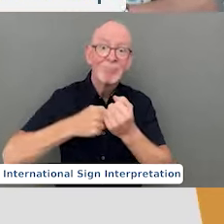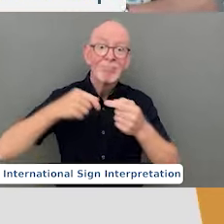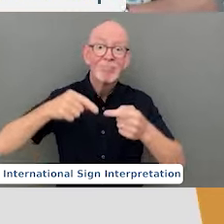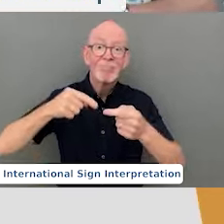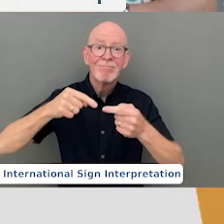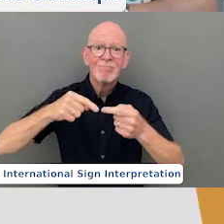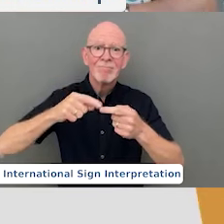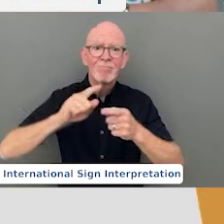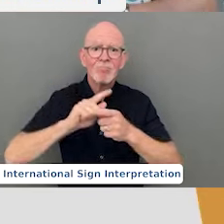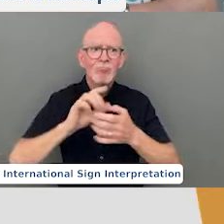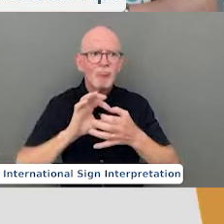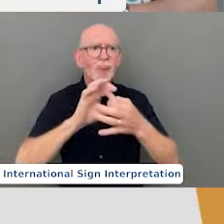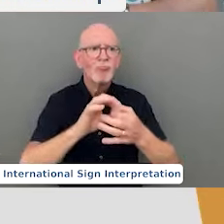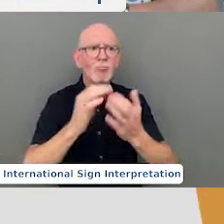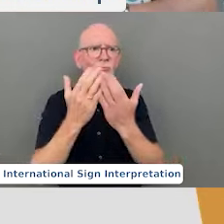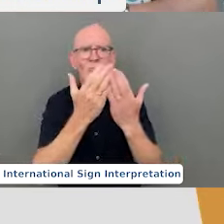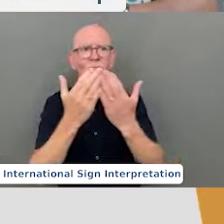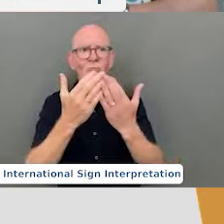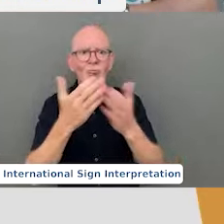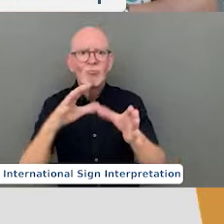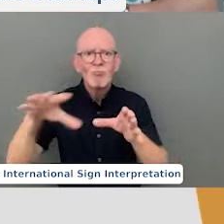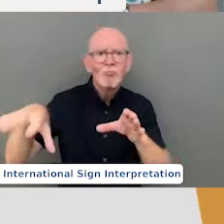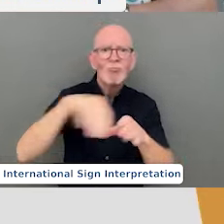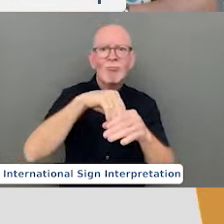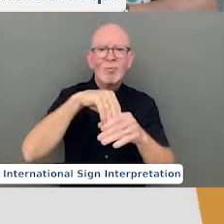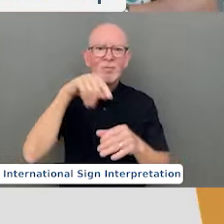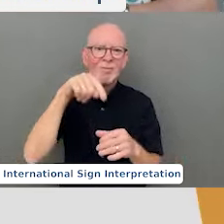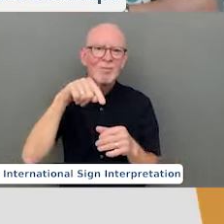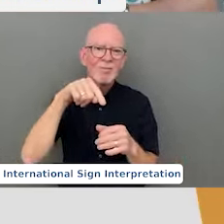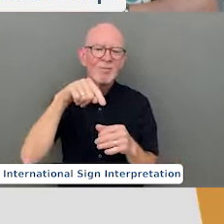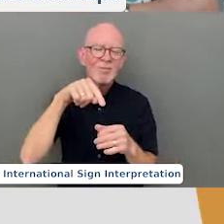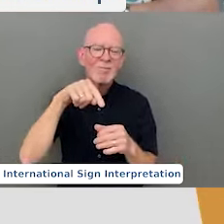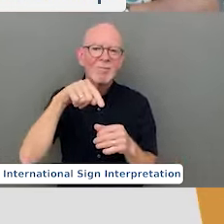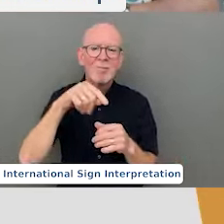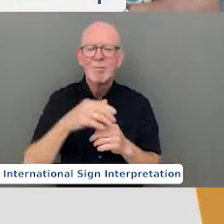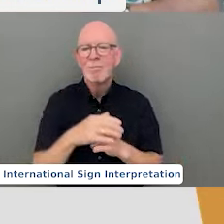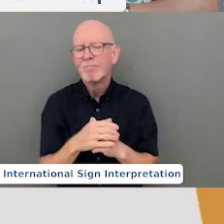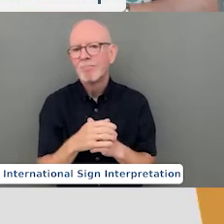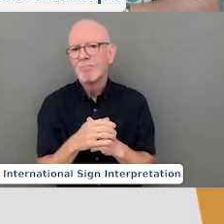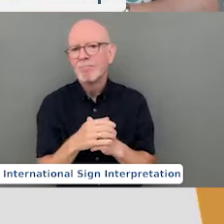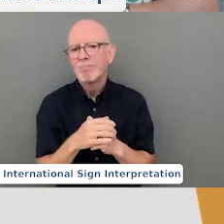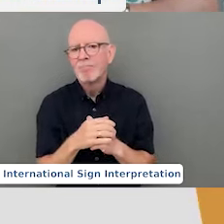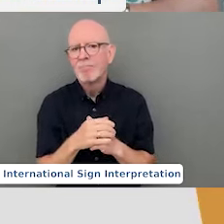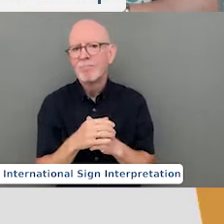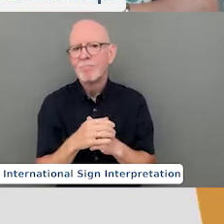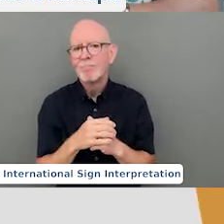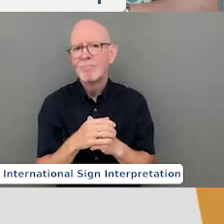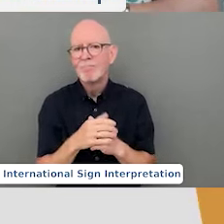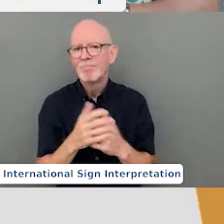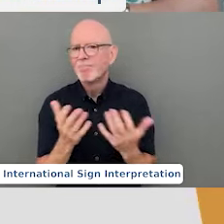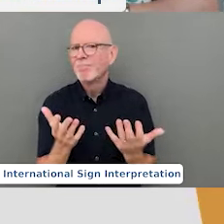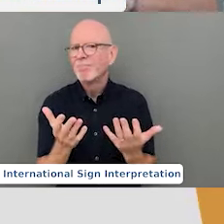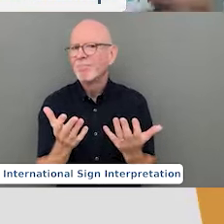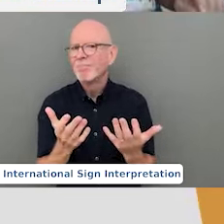Because some of these social protection programs, for instance, the support provided to